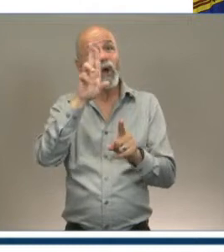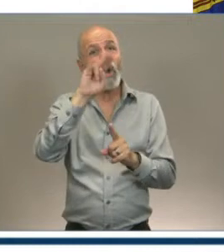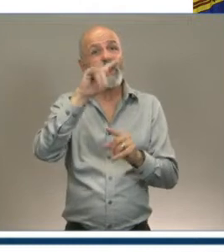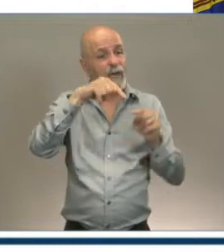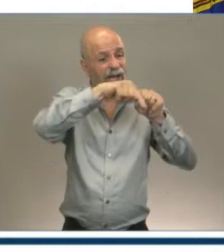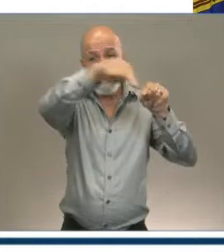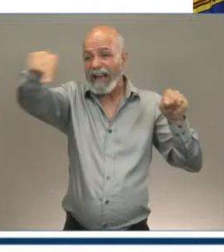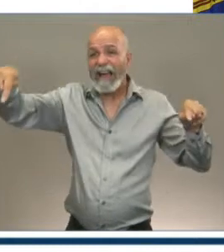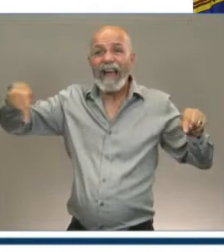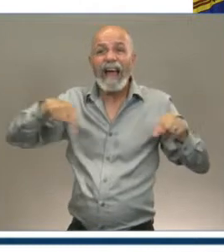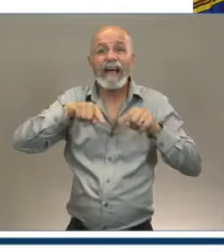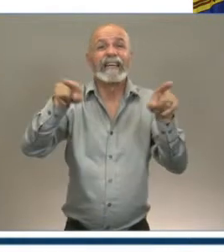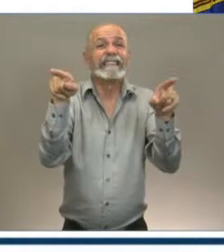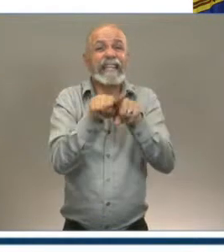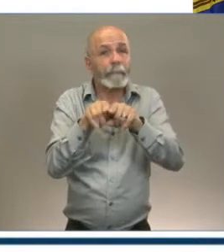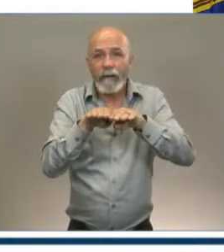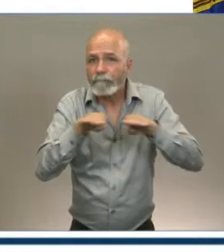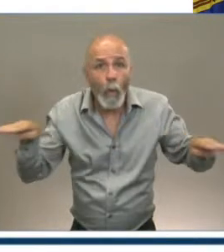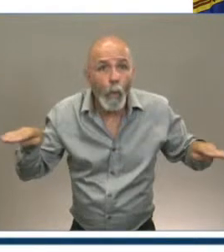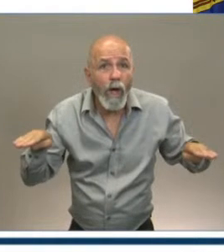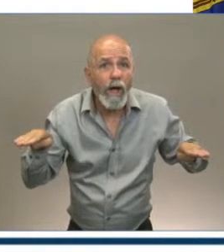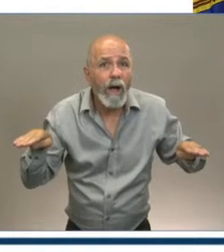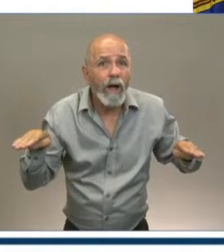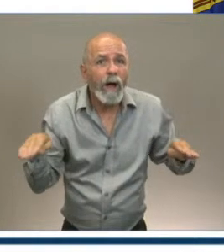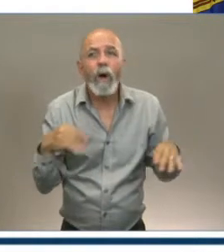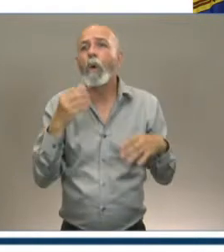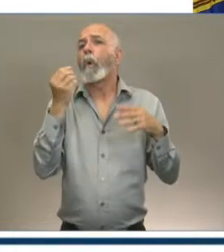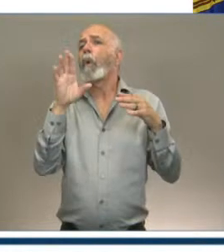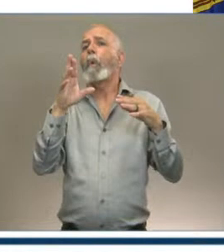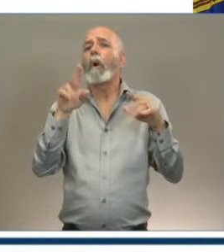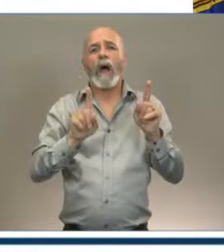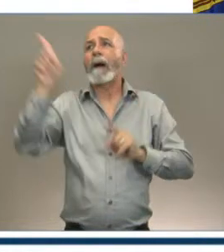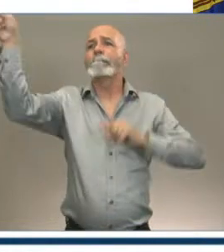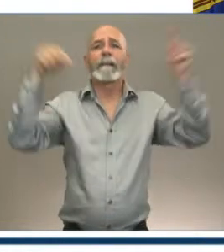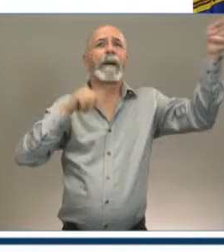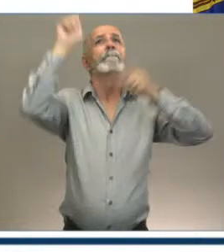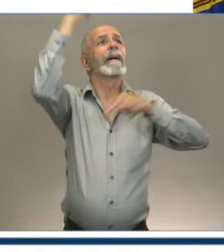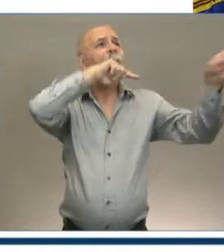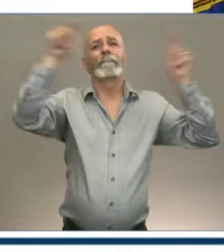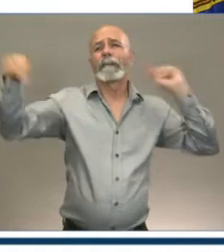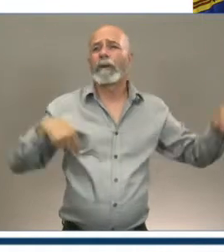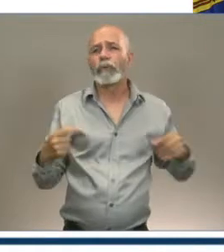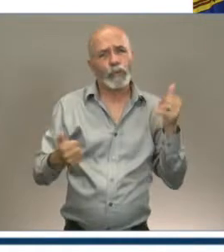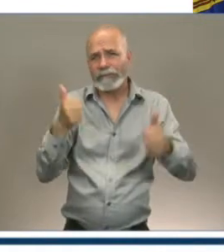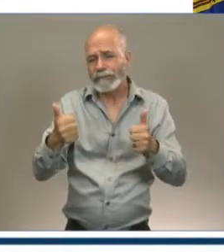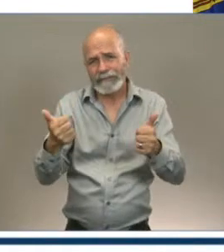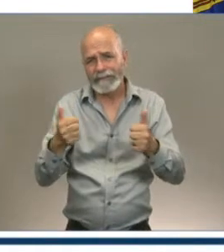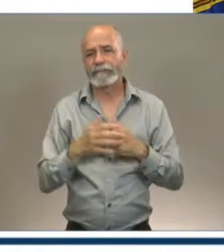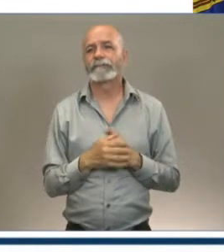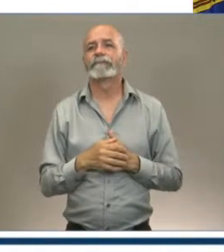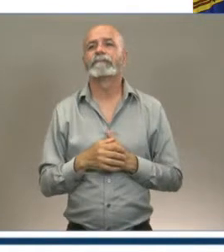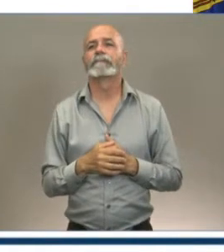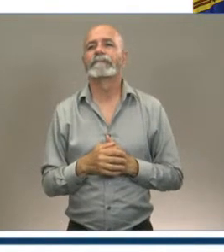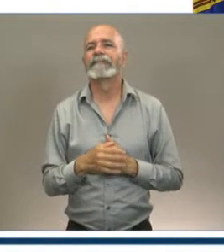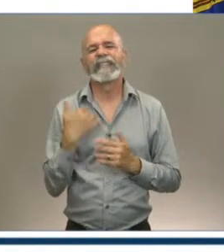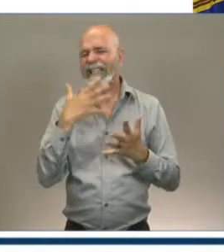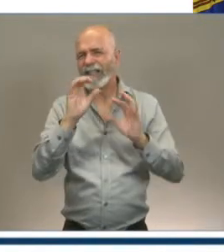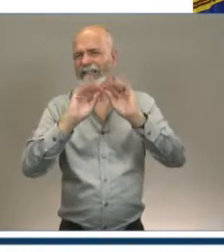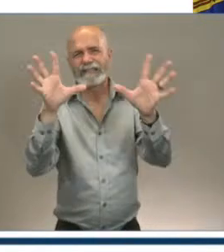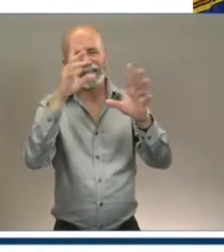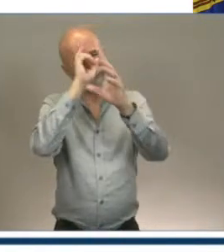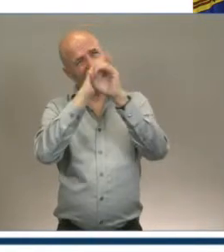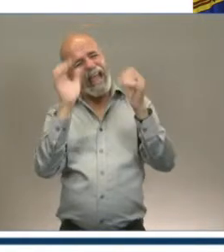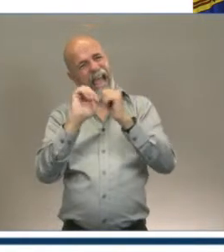floor, or is it throughout the hospital? I just need to get a better picture of what happened there and how the spread